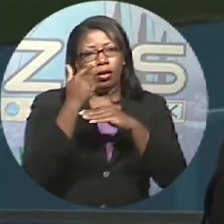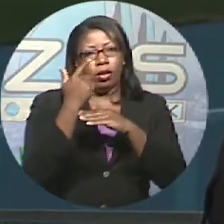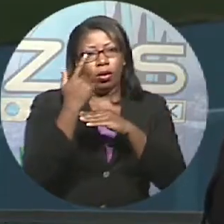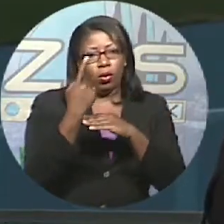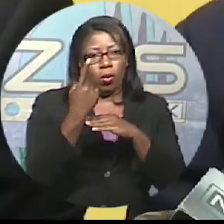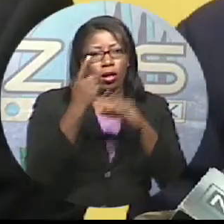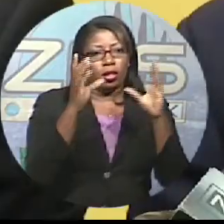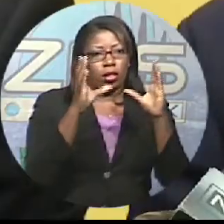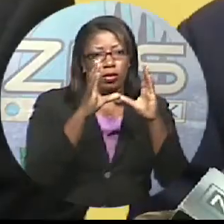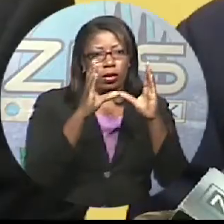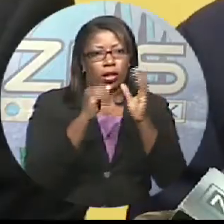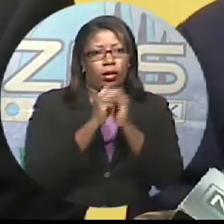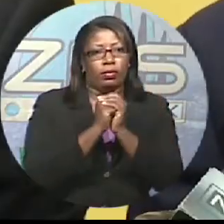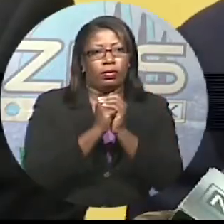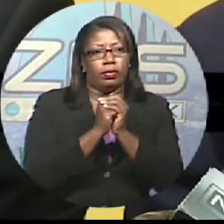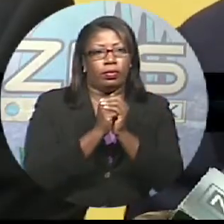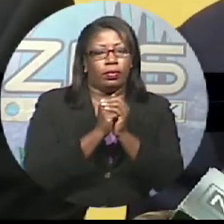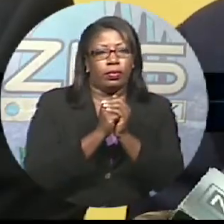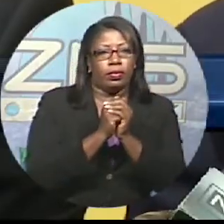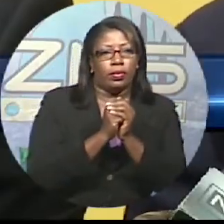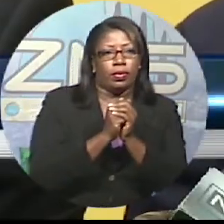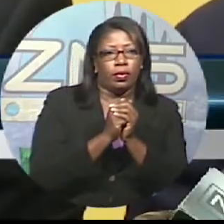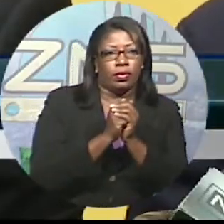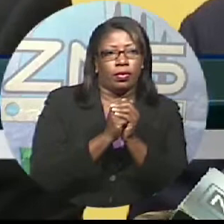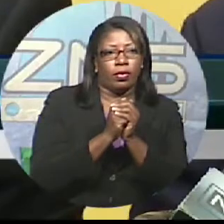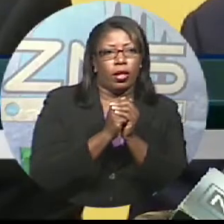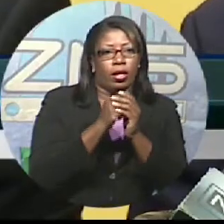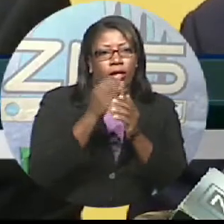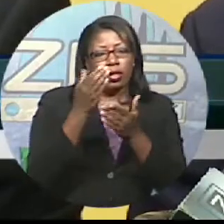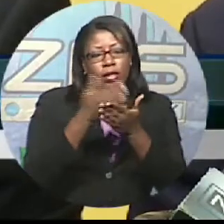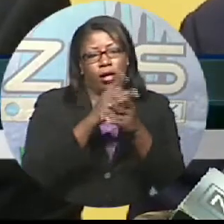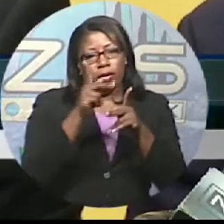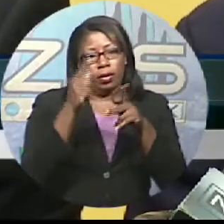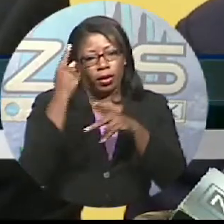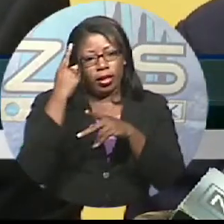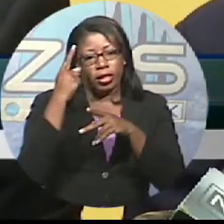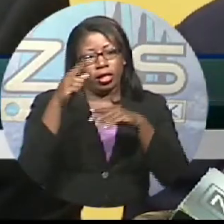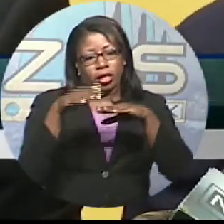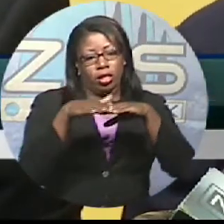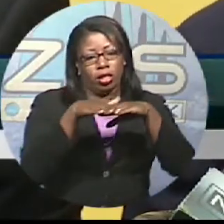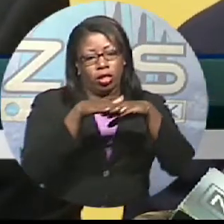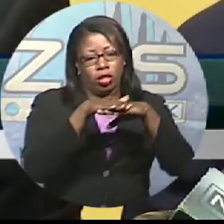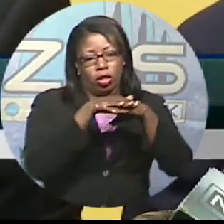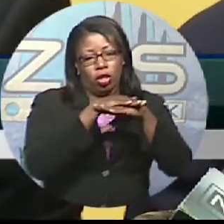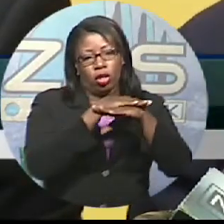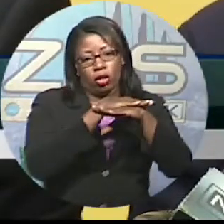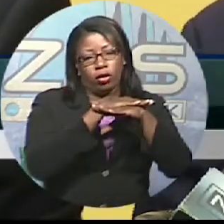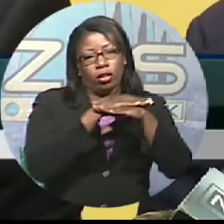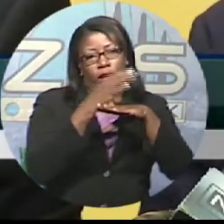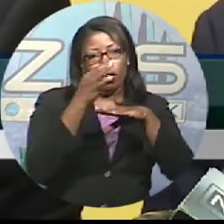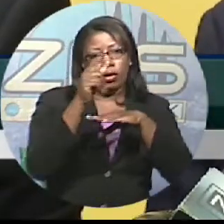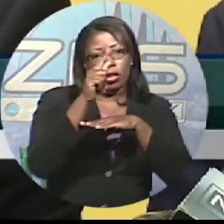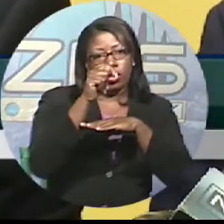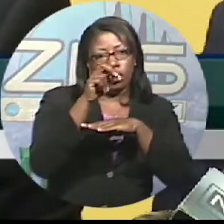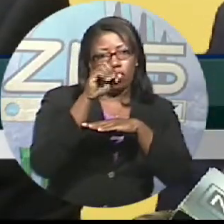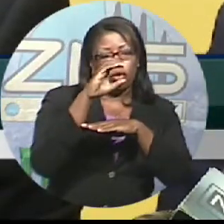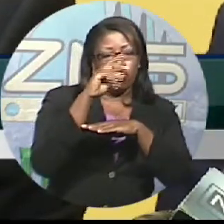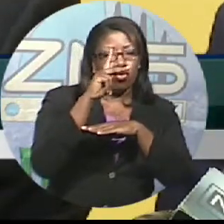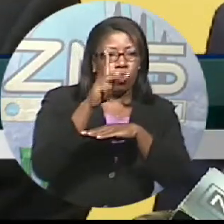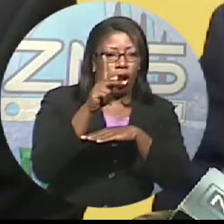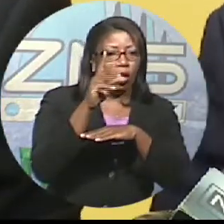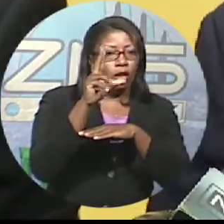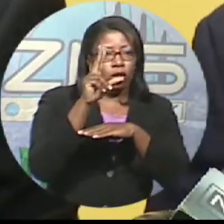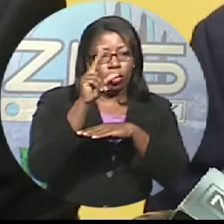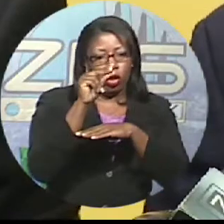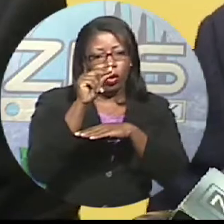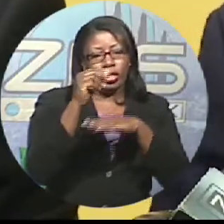certification. When I say the track, some people think it is just the surface of the track. No, it is all the support features